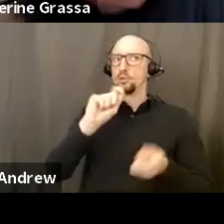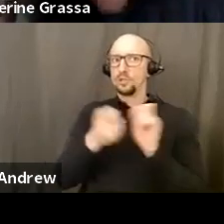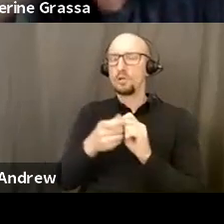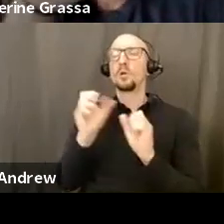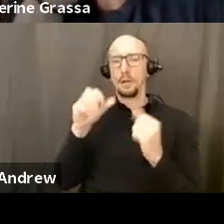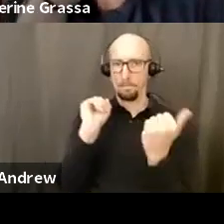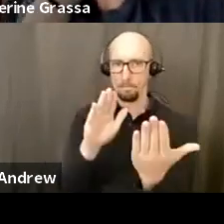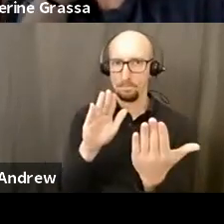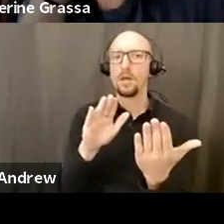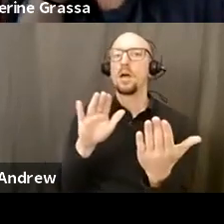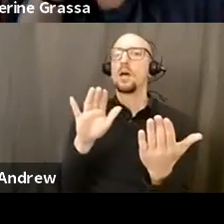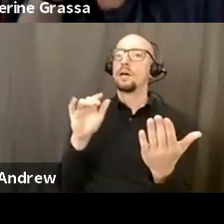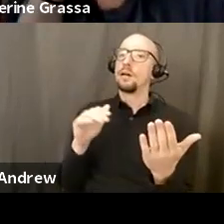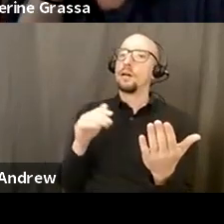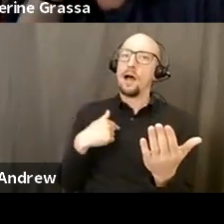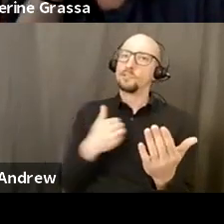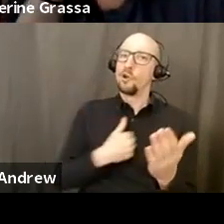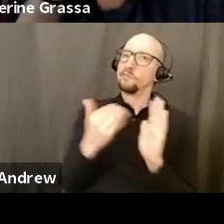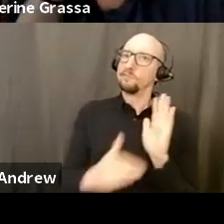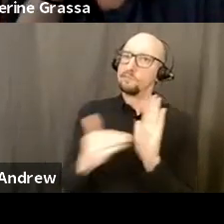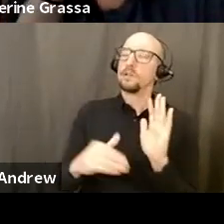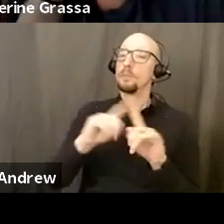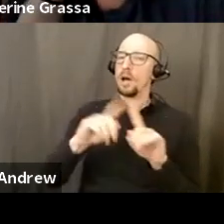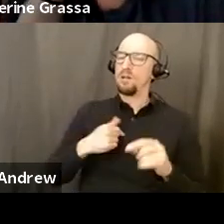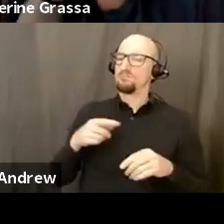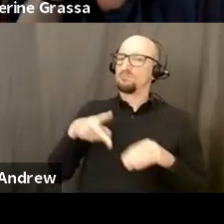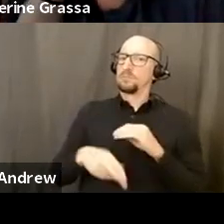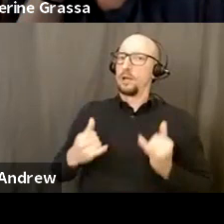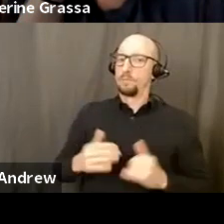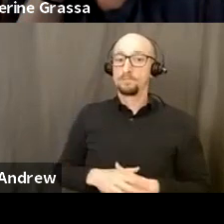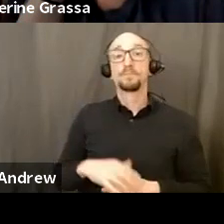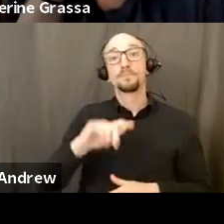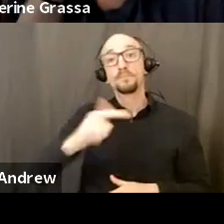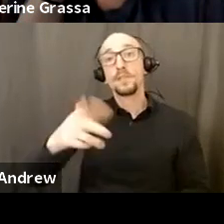now. Thank you. Dr. Tang? Read that.